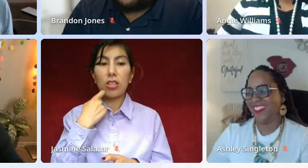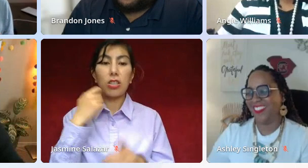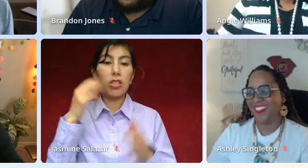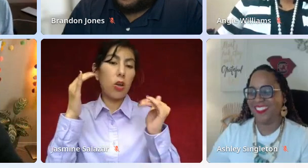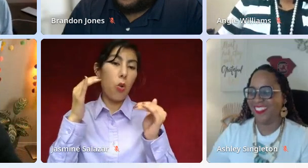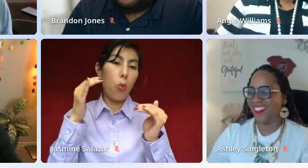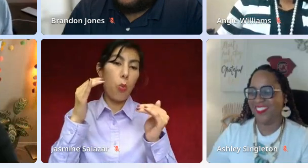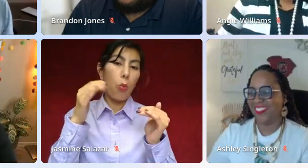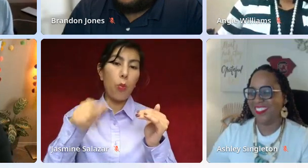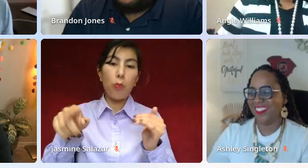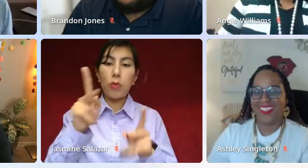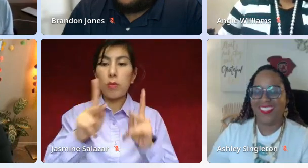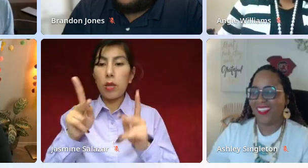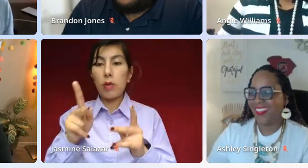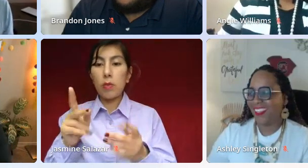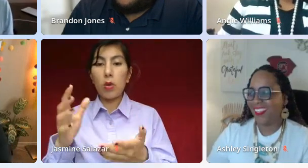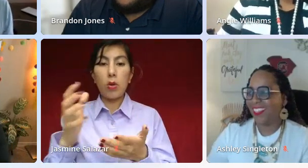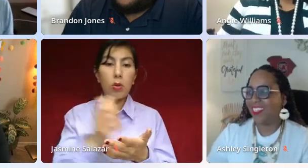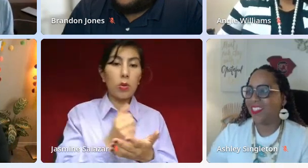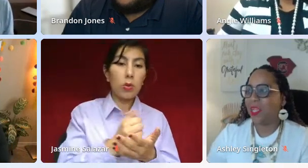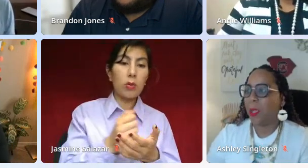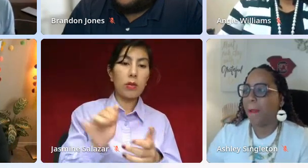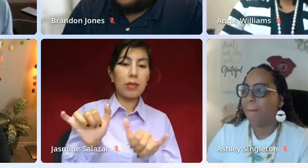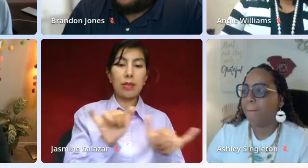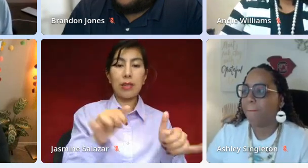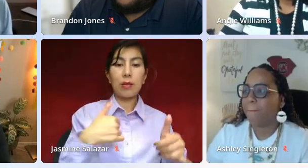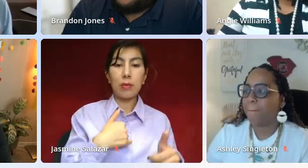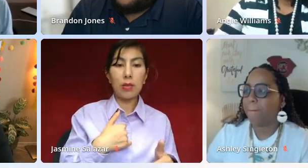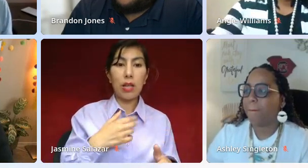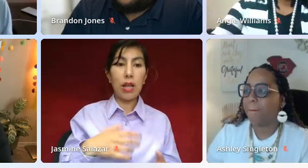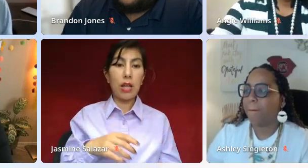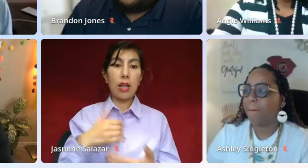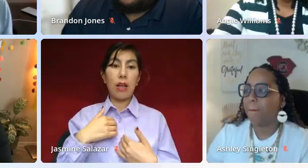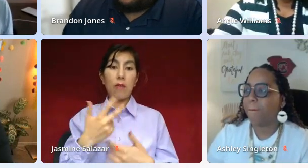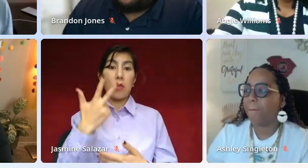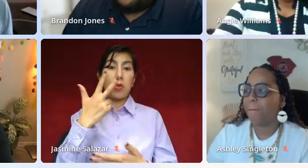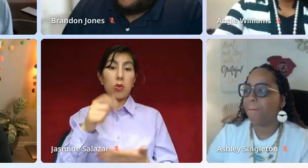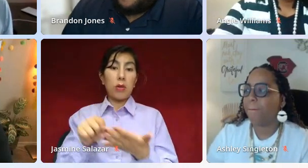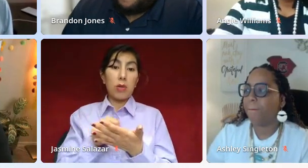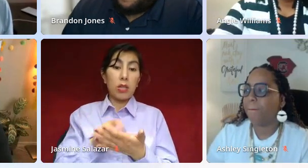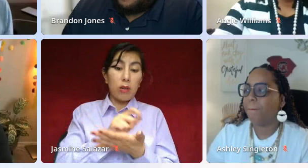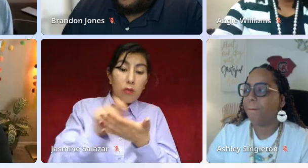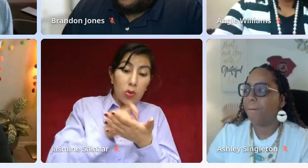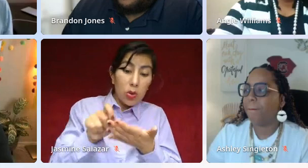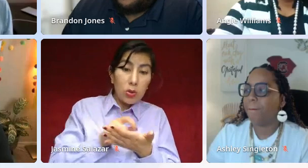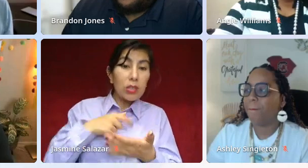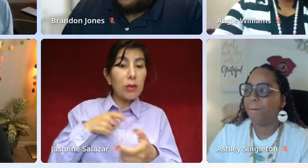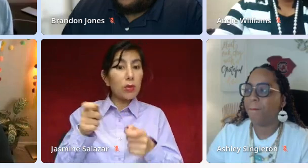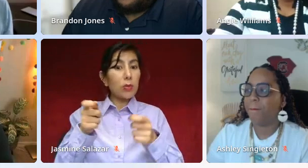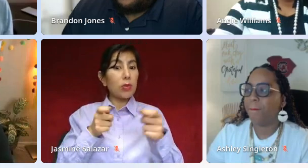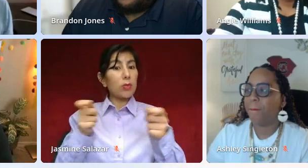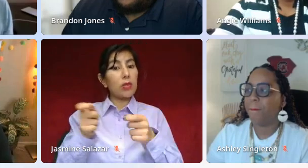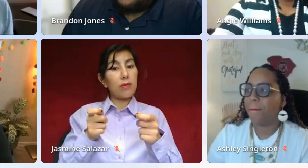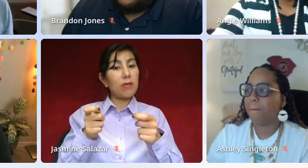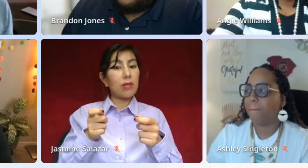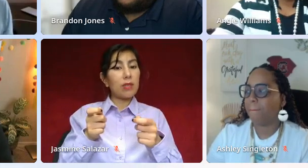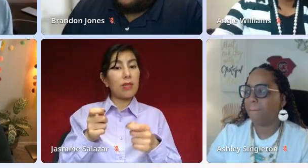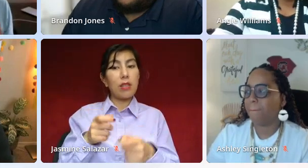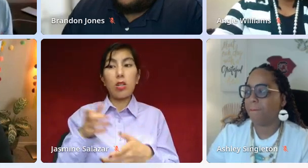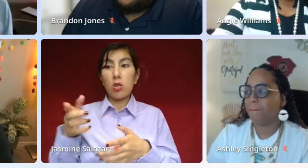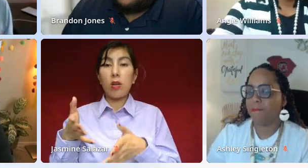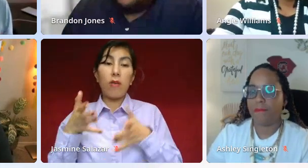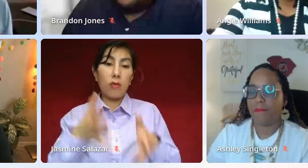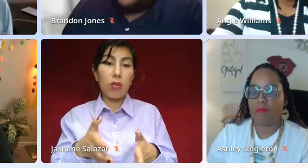that folks got as much as I did. I've got 3 pages of notes, and I'm supposed to be facilitating. You guys have left us